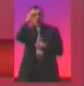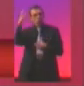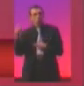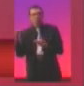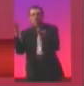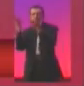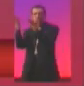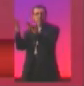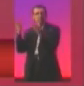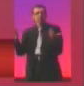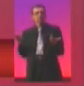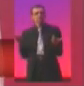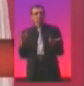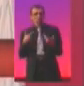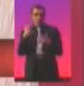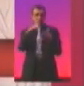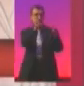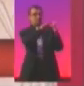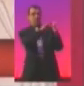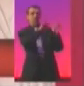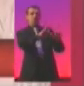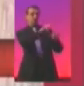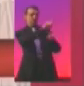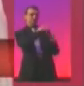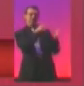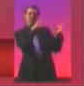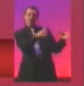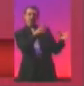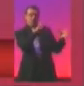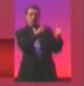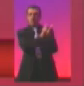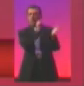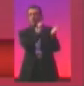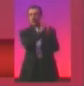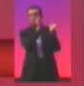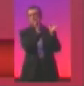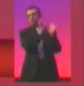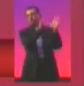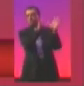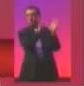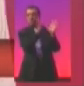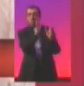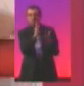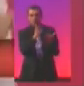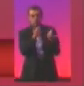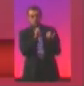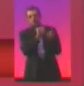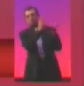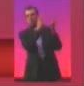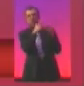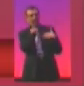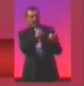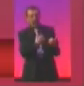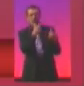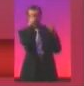do? They would sell Middle Britain down the river just like they did the last time they were in power. They'd sell them down the river on health,